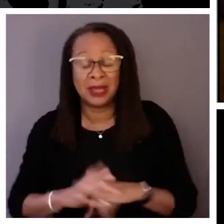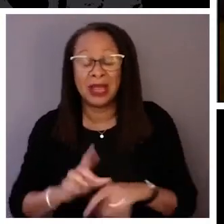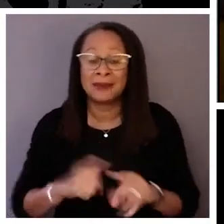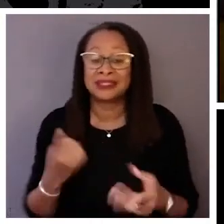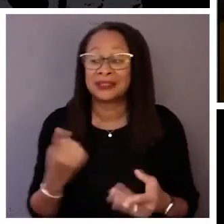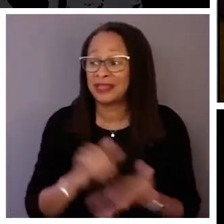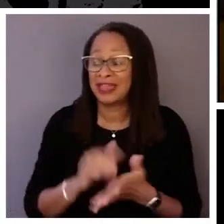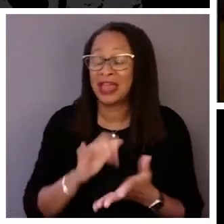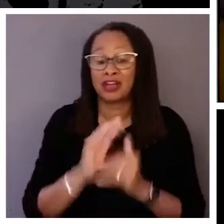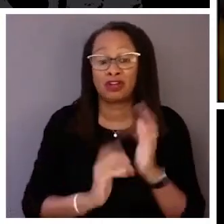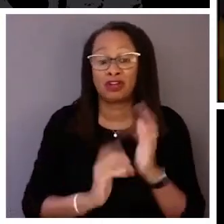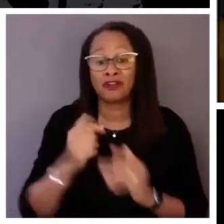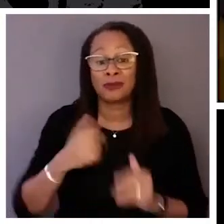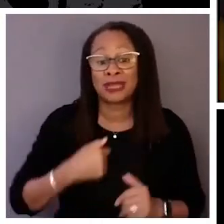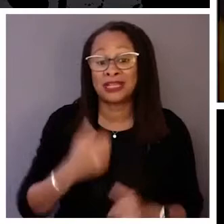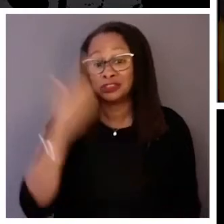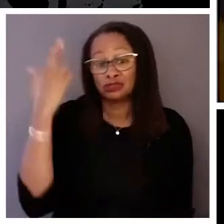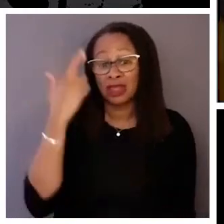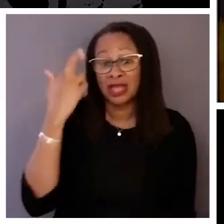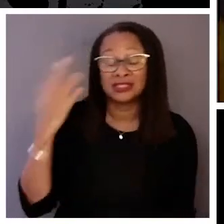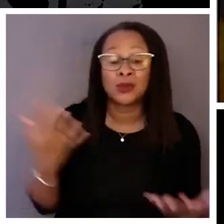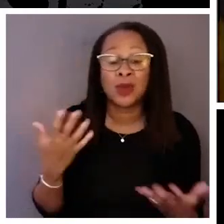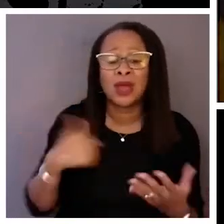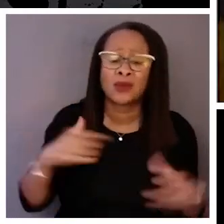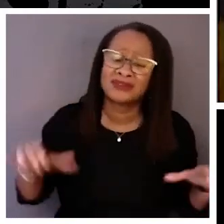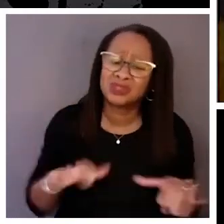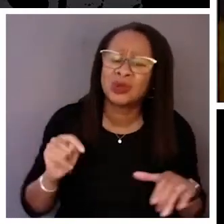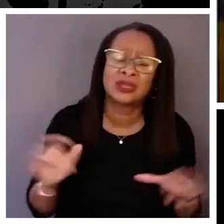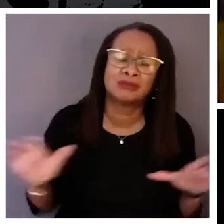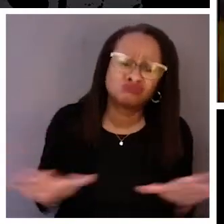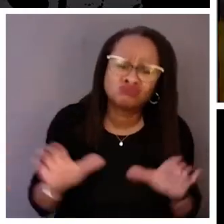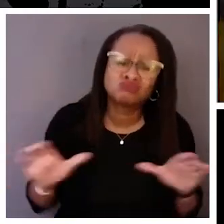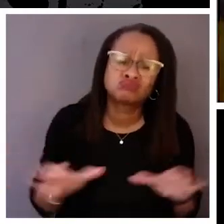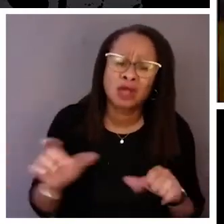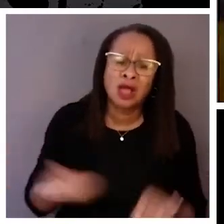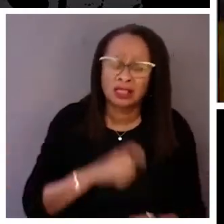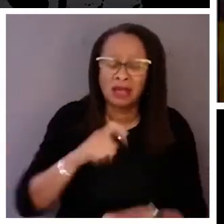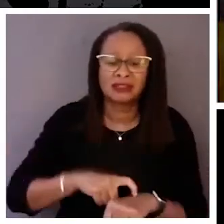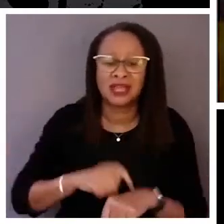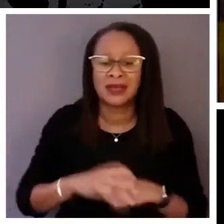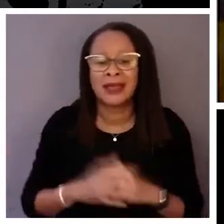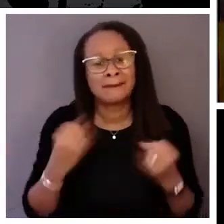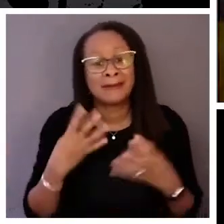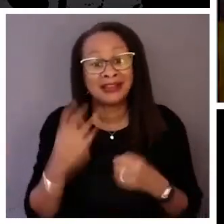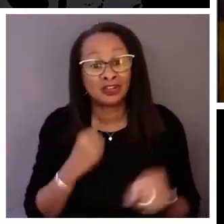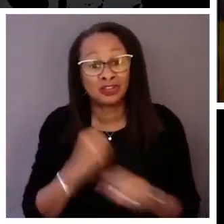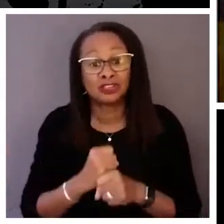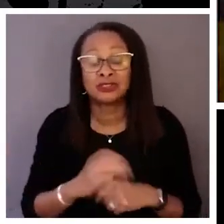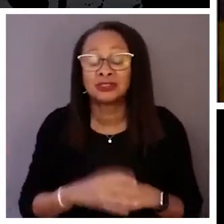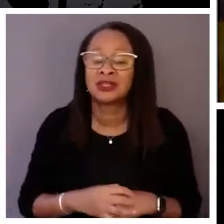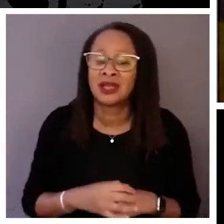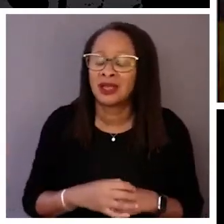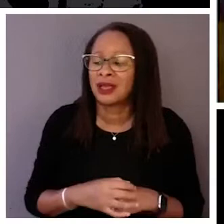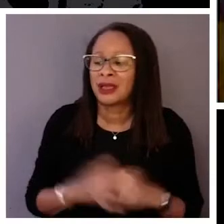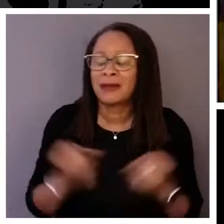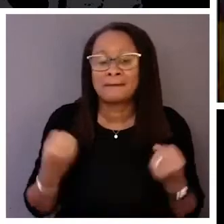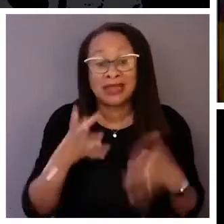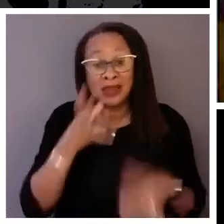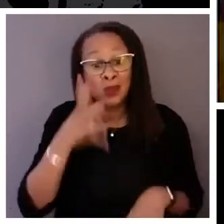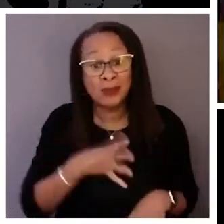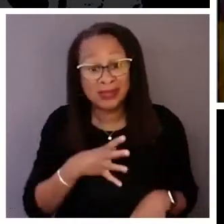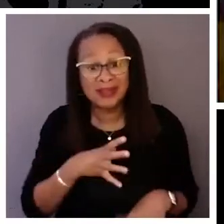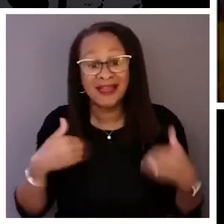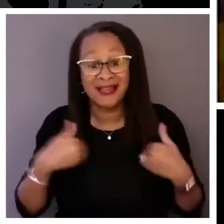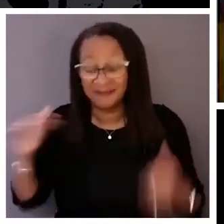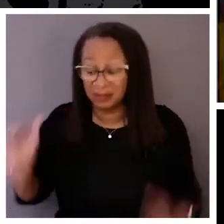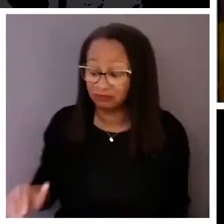But something that comforts me is just realizing, like, we've been doing this a long time, like many, many, many years, many, many, many